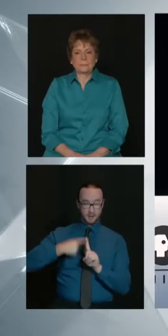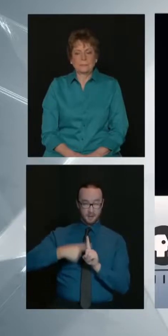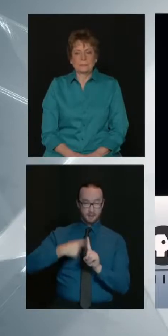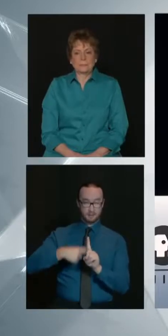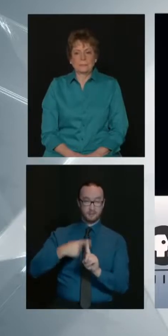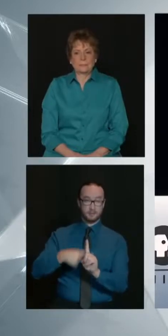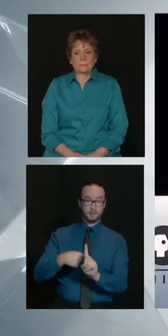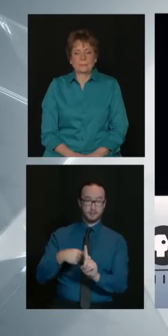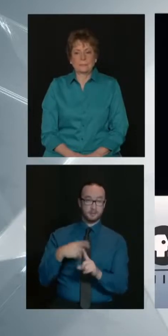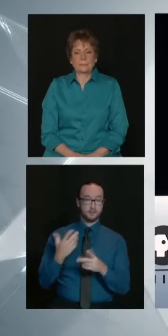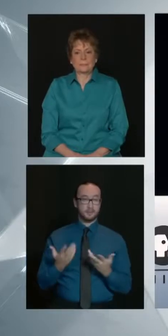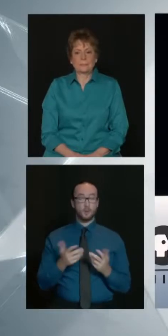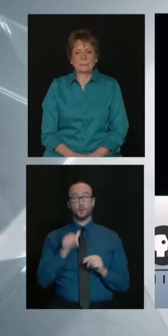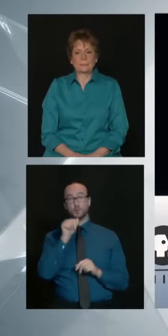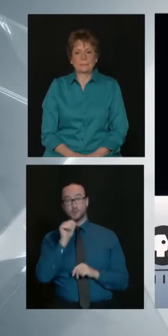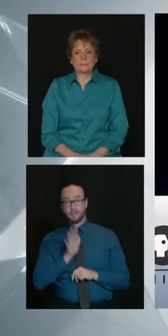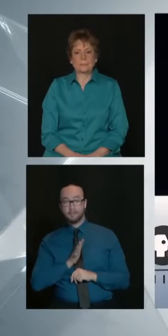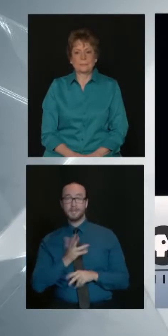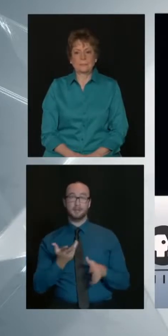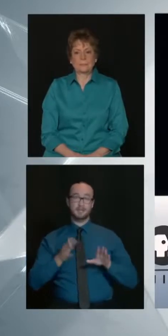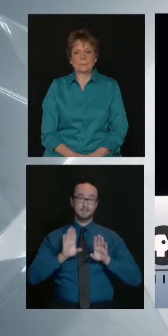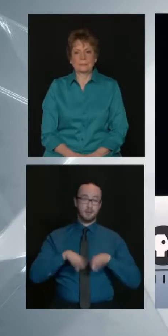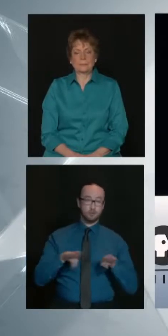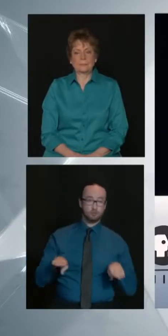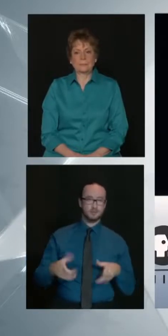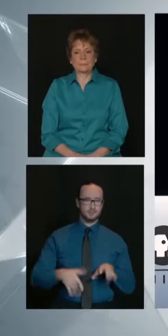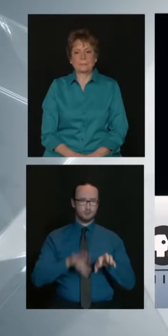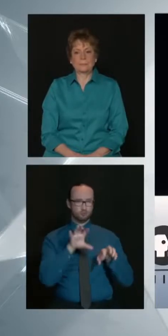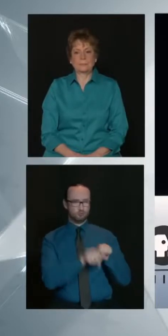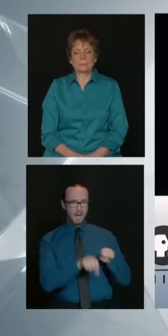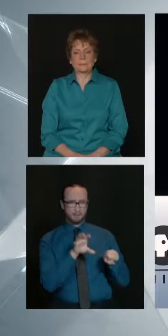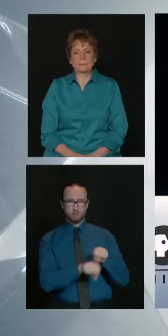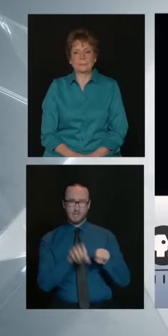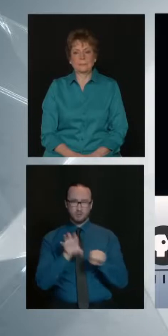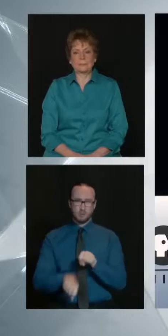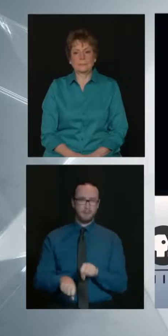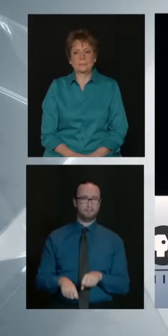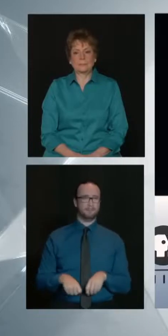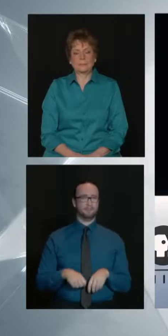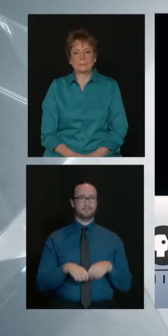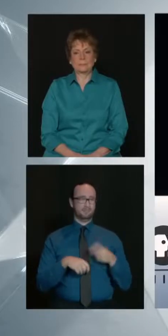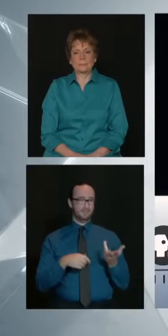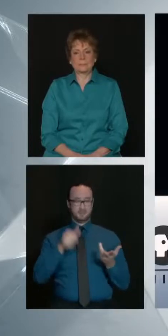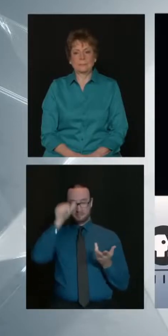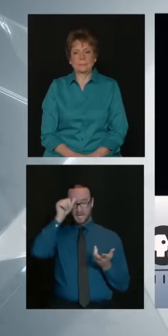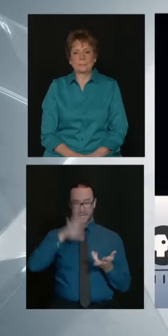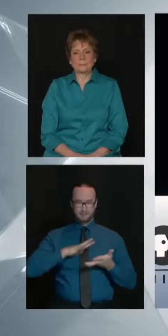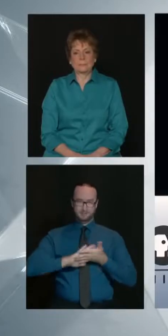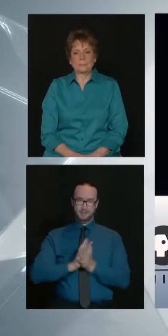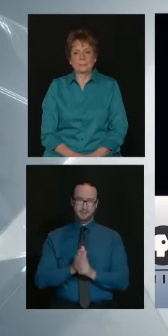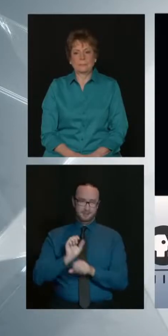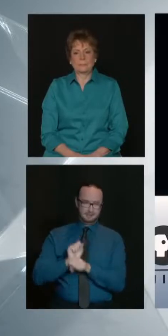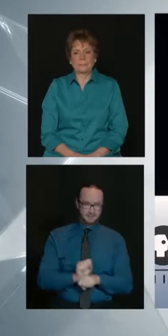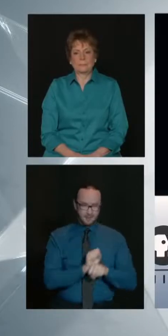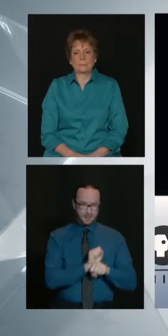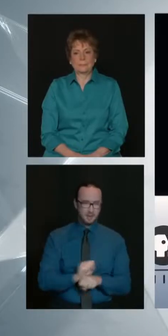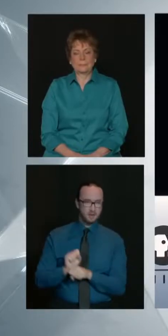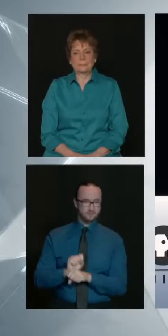men are indentured servants sold into some kind of slavery. And it's not just the people, it's the drugs. The fentanyl that's coming